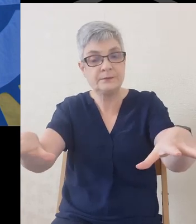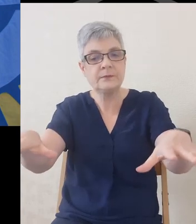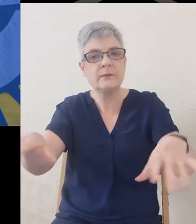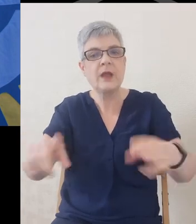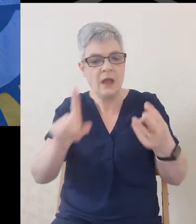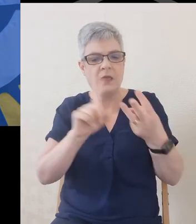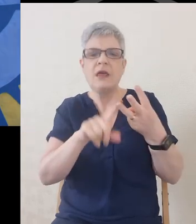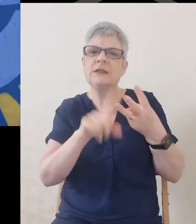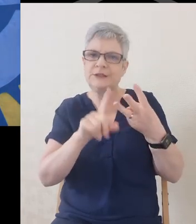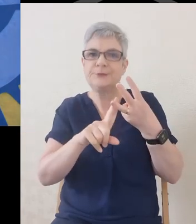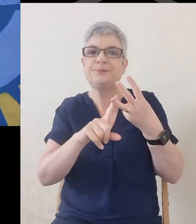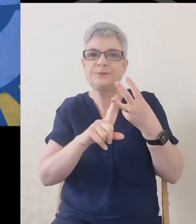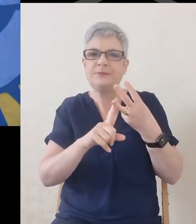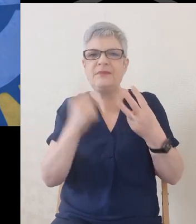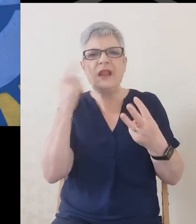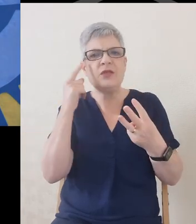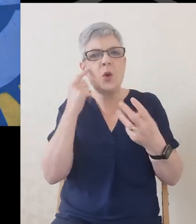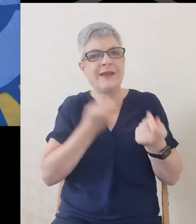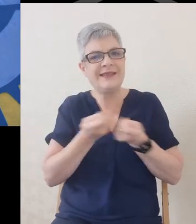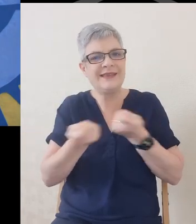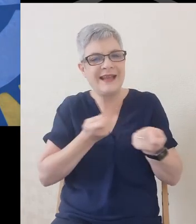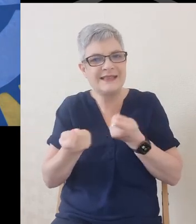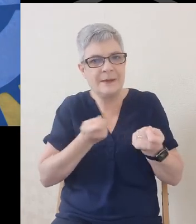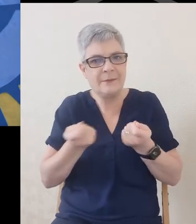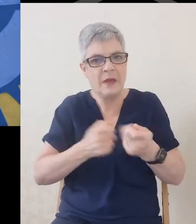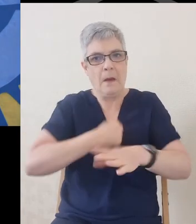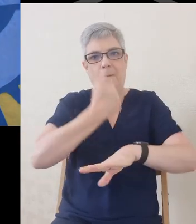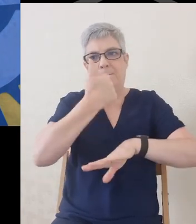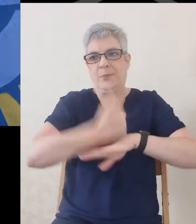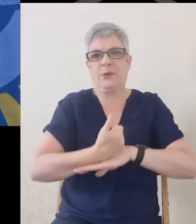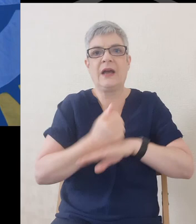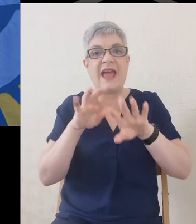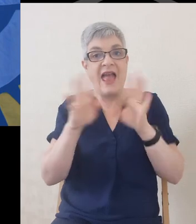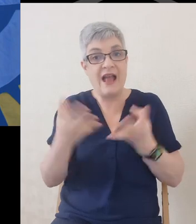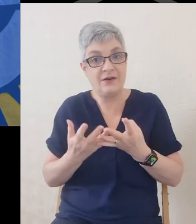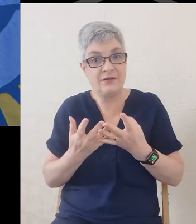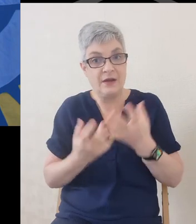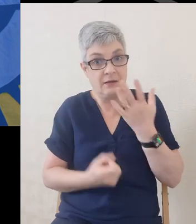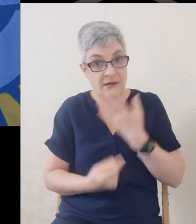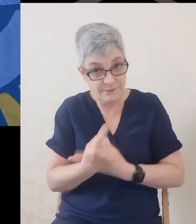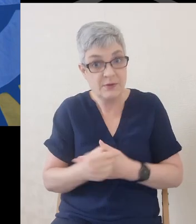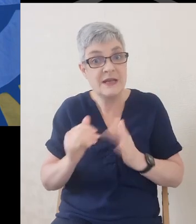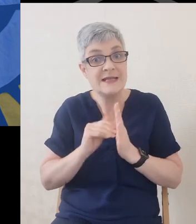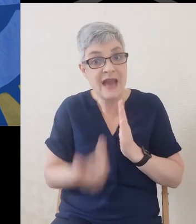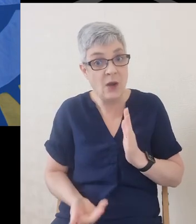And then thirdly and lastly, they thought the kingdom was going to be established on earth right away.